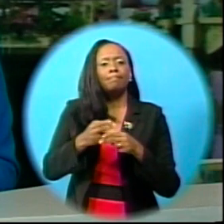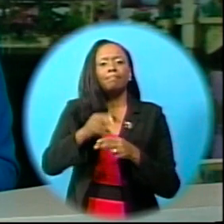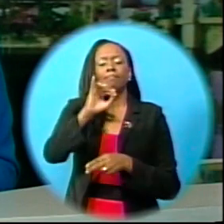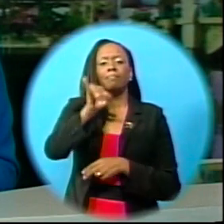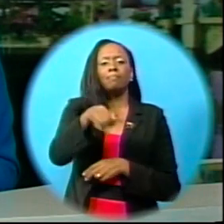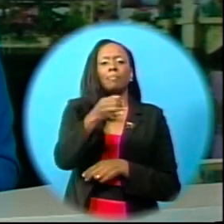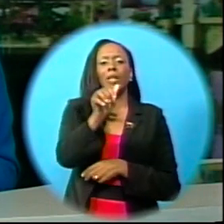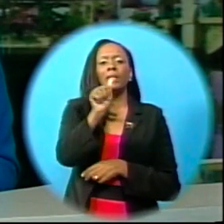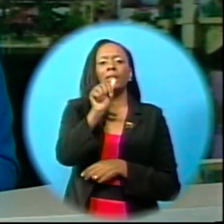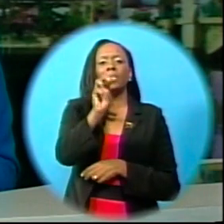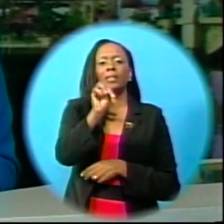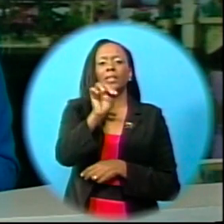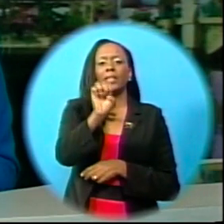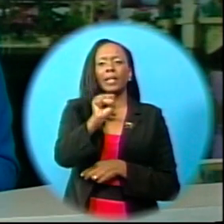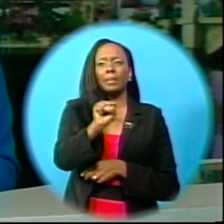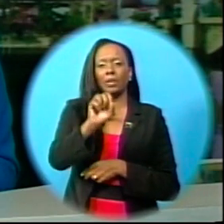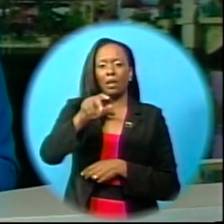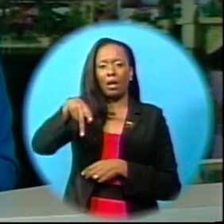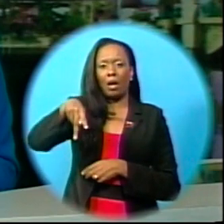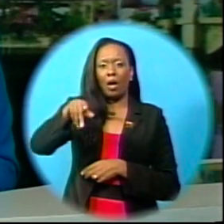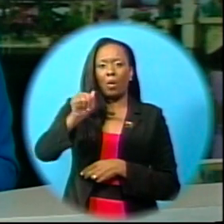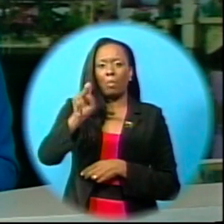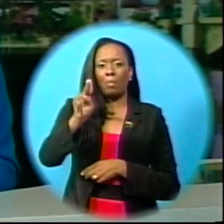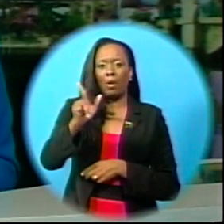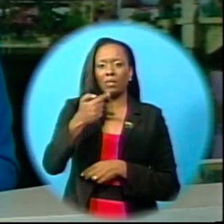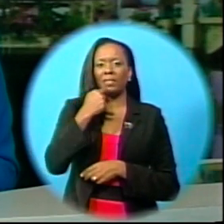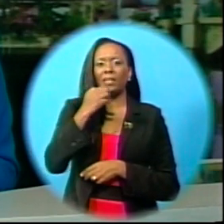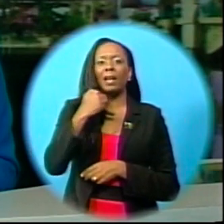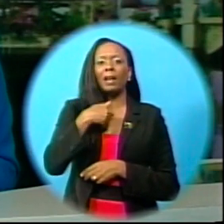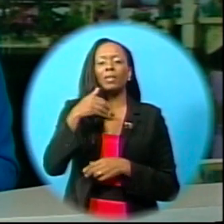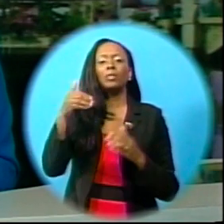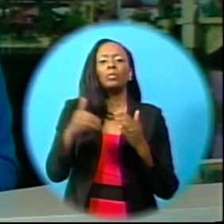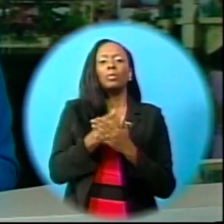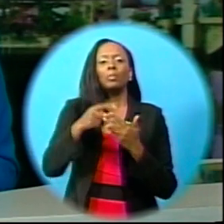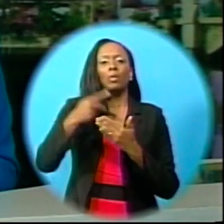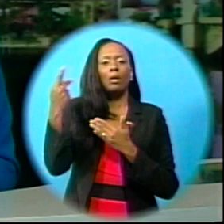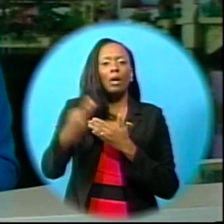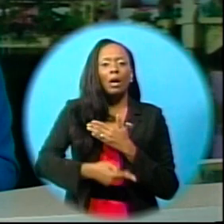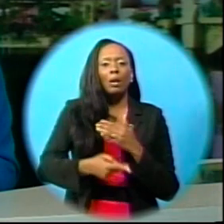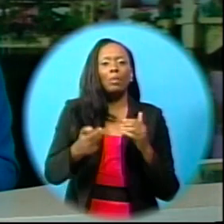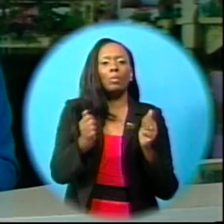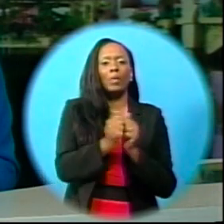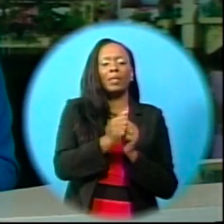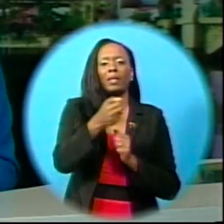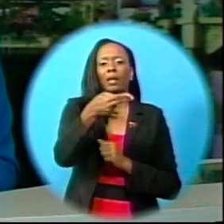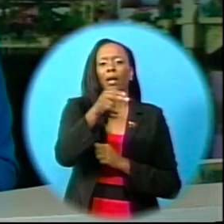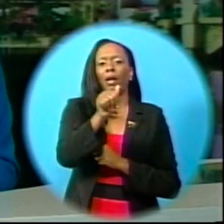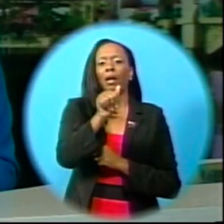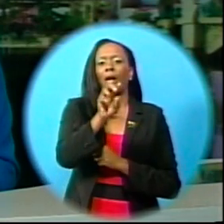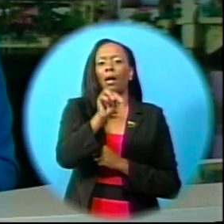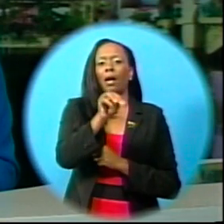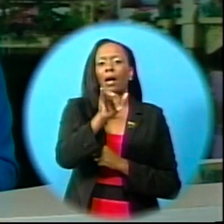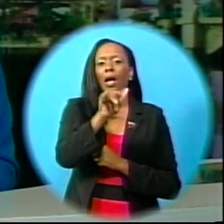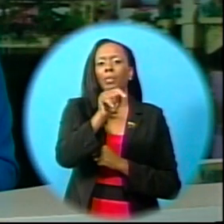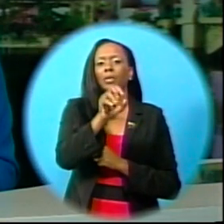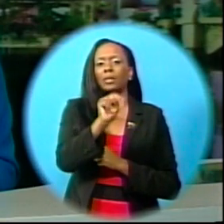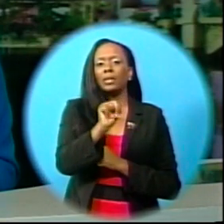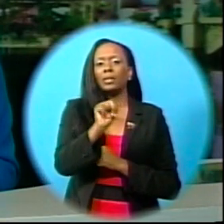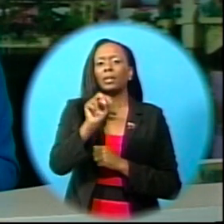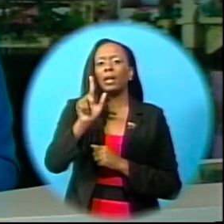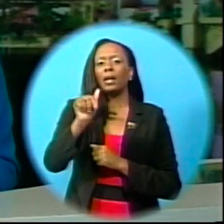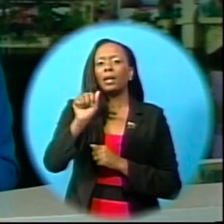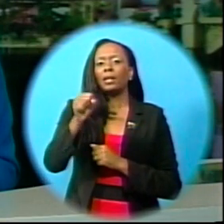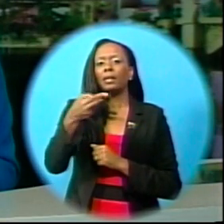James Paul, who announced that he will be rolling out a new program along with government advisor on social policy Hamilton